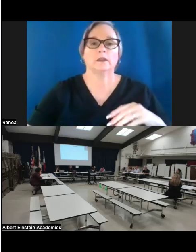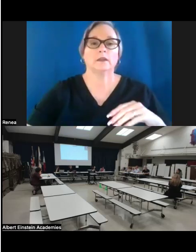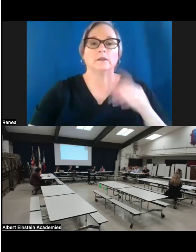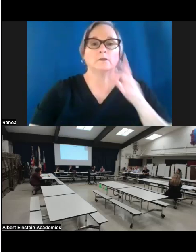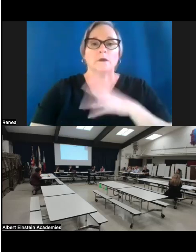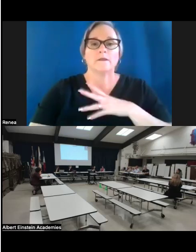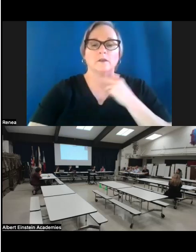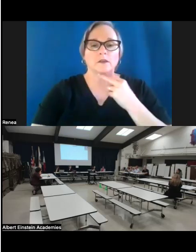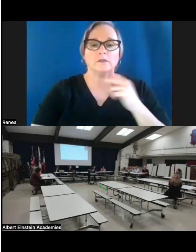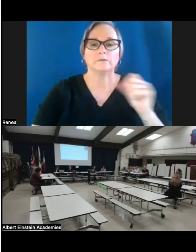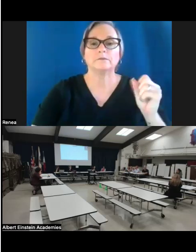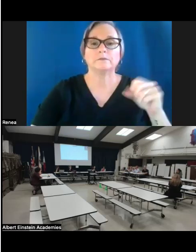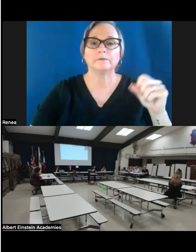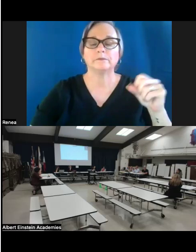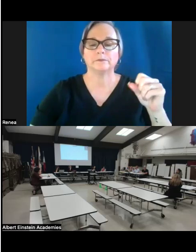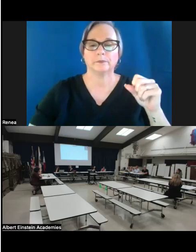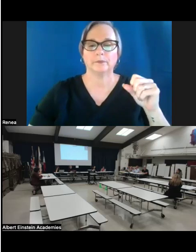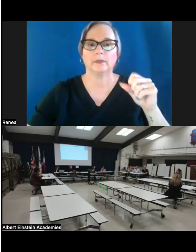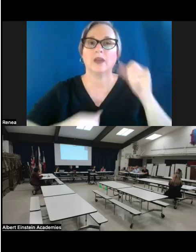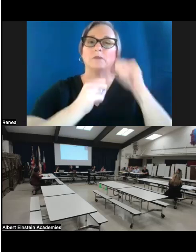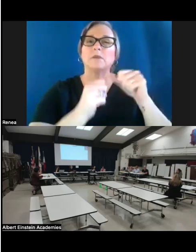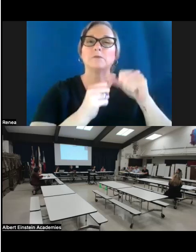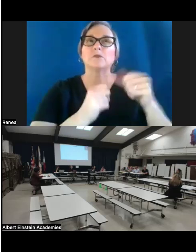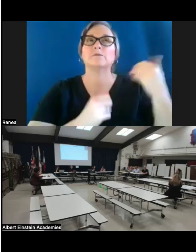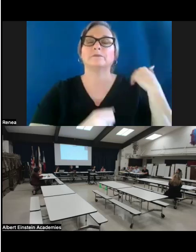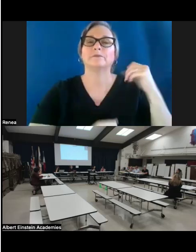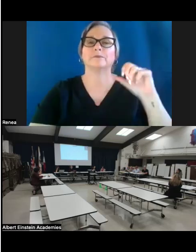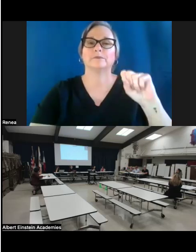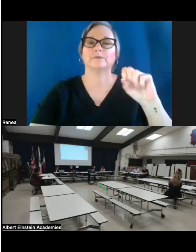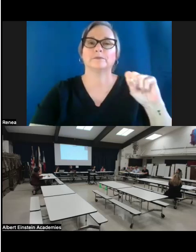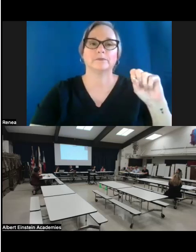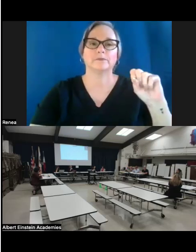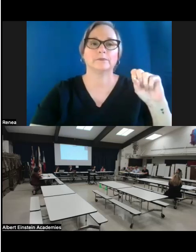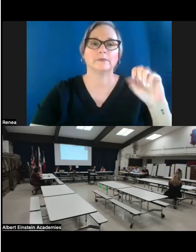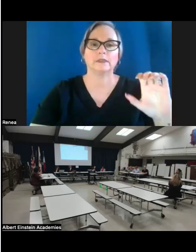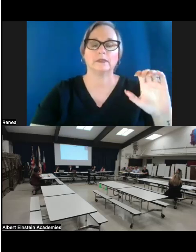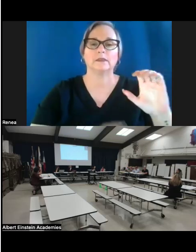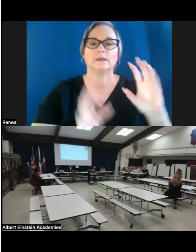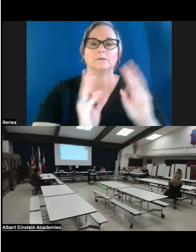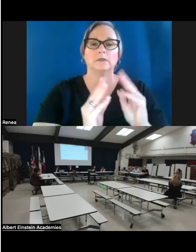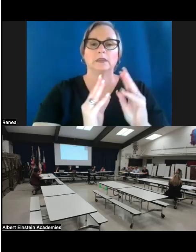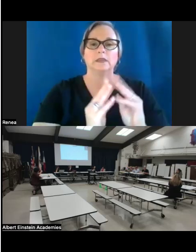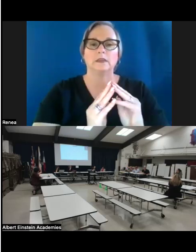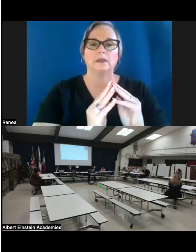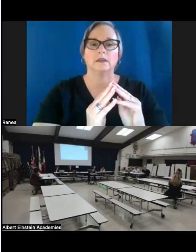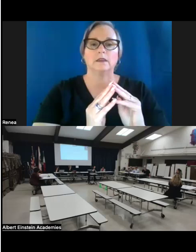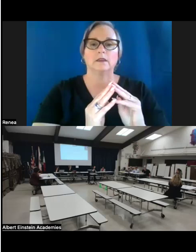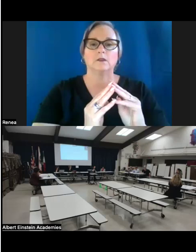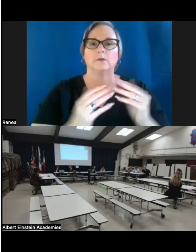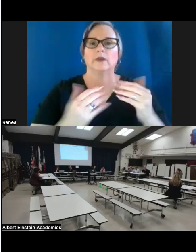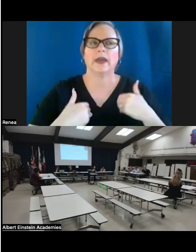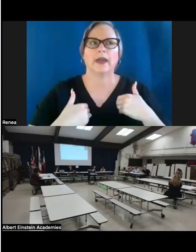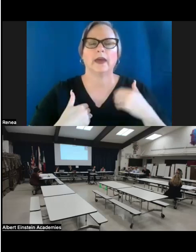I recall at a prior SSE meeting, we had part of our subcommittee presentation, the